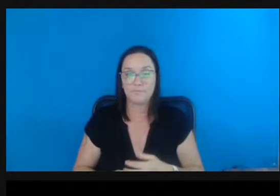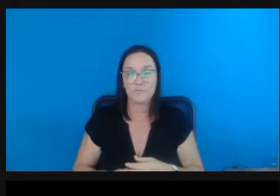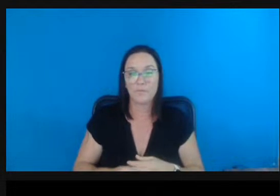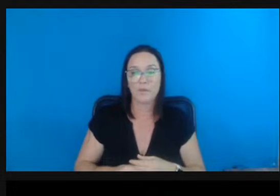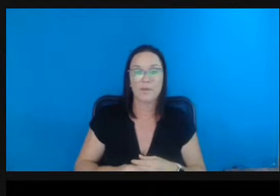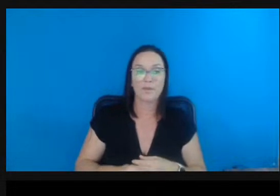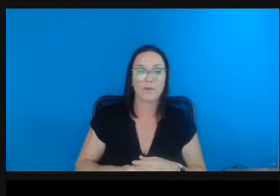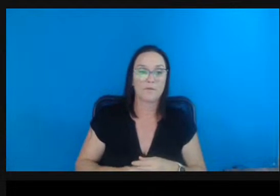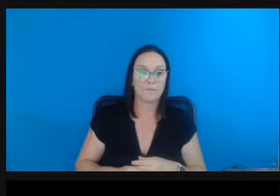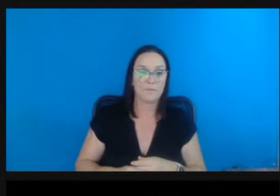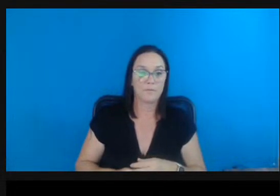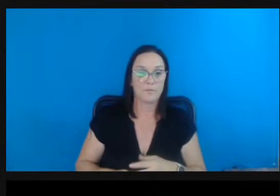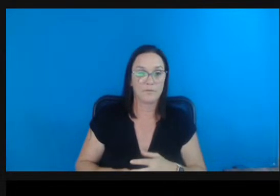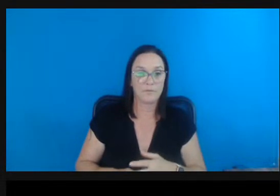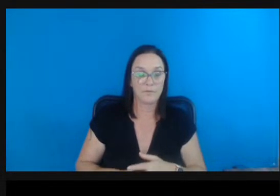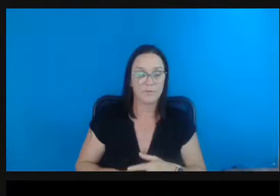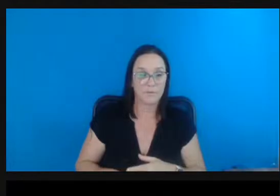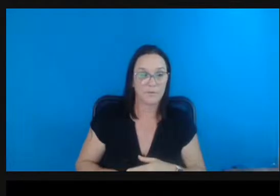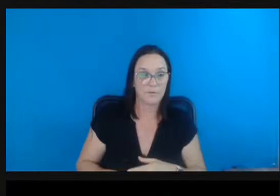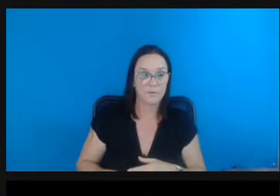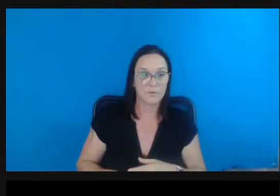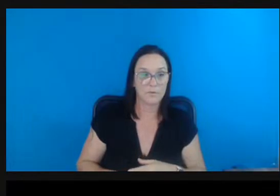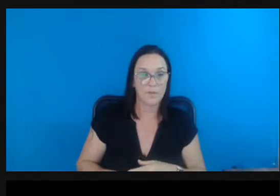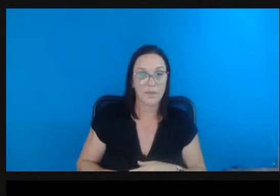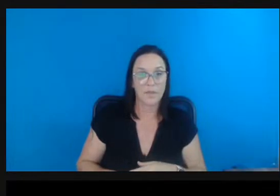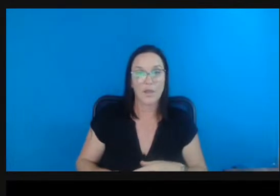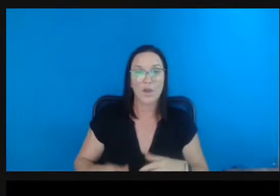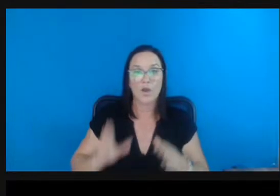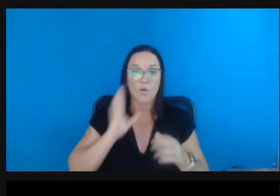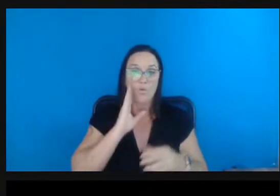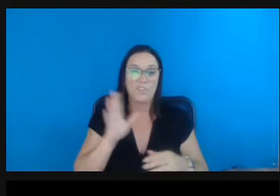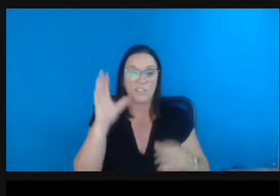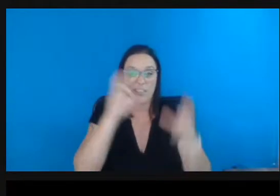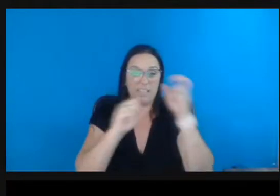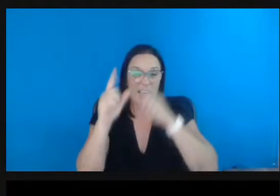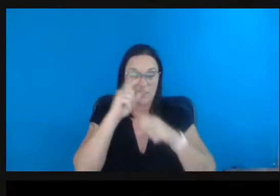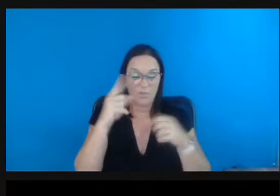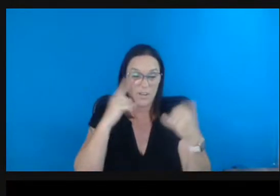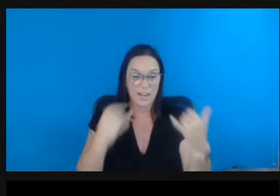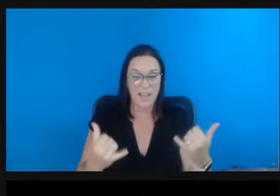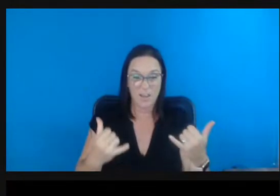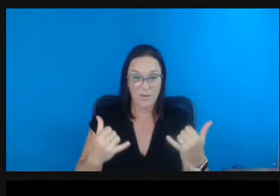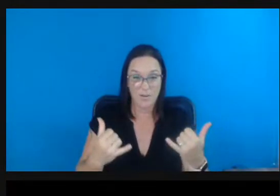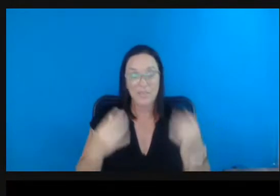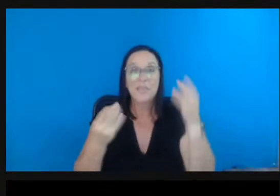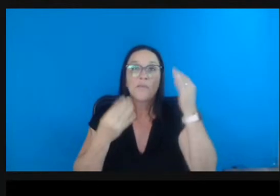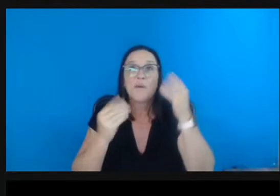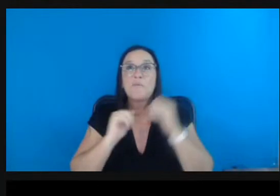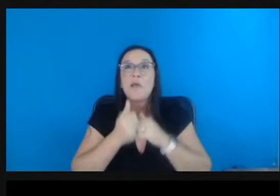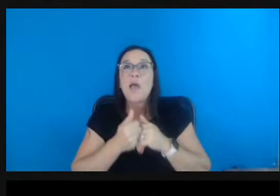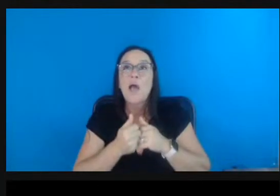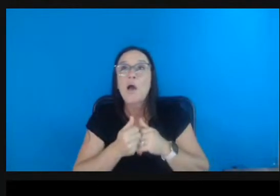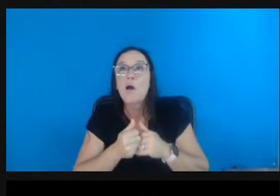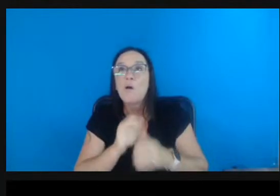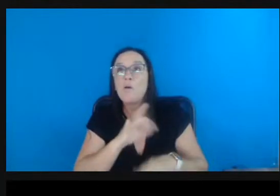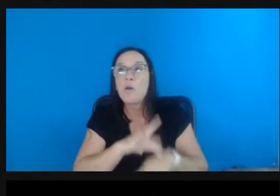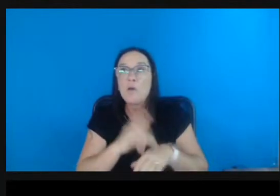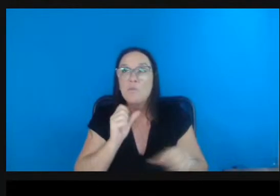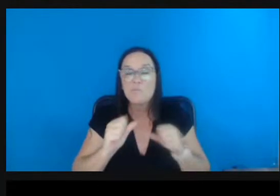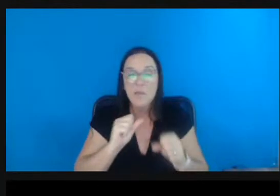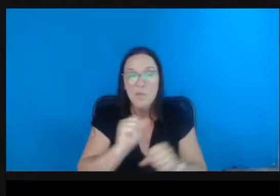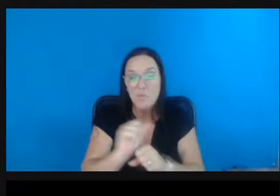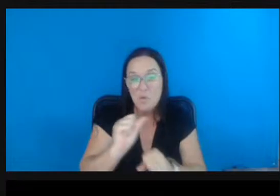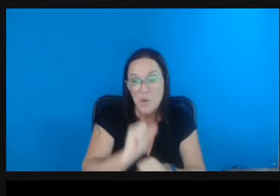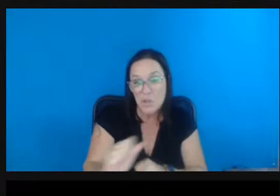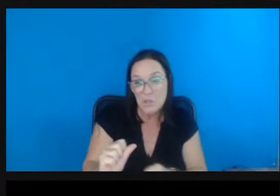So we'll just speculate for now and let you guys think about the cool ways that the Earth might work and how this might go together. And maybe you'll be the